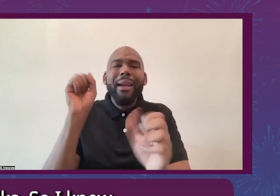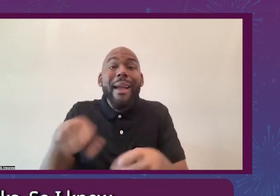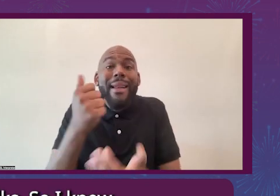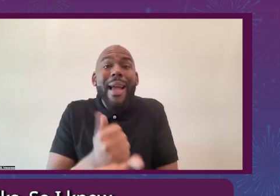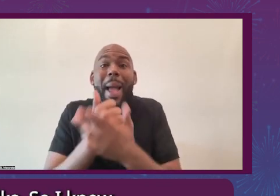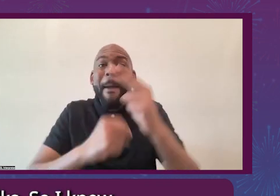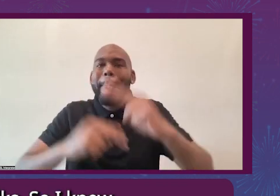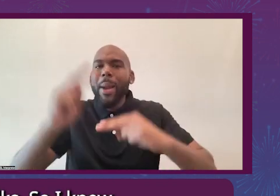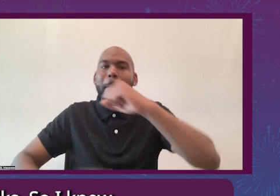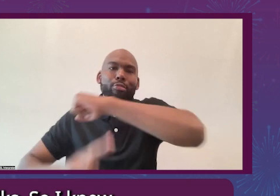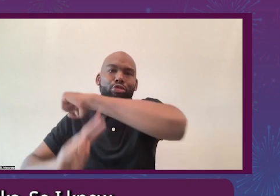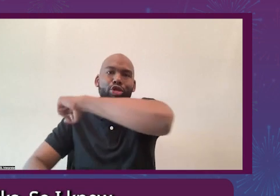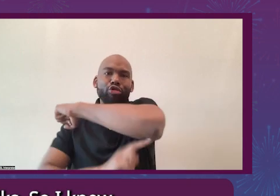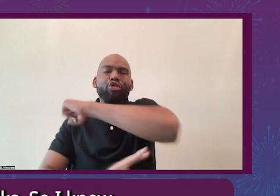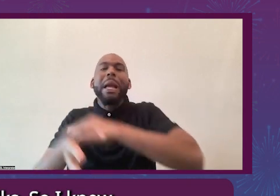rather than